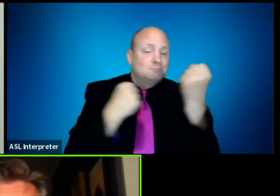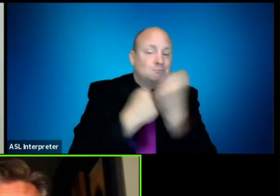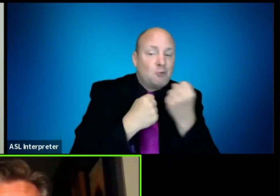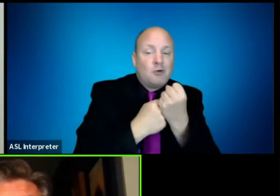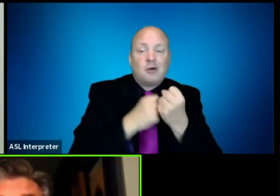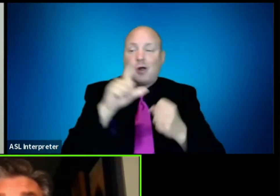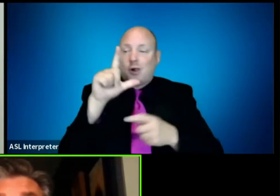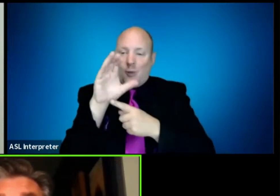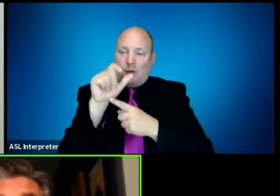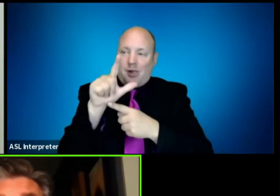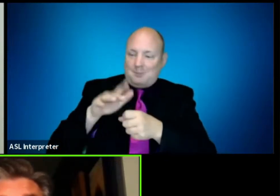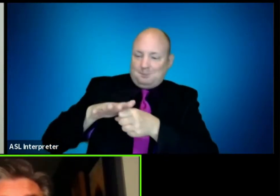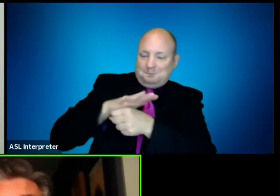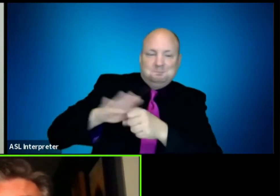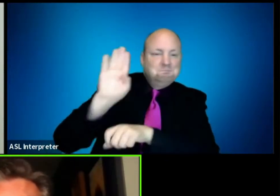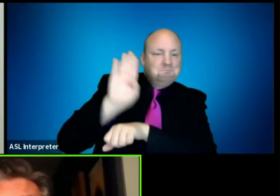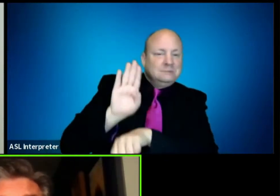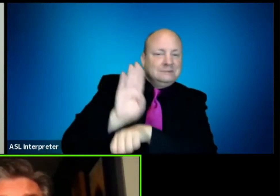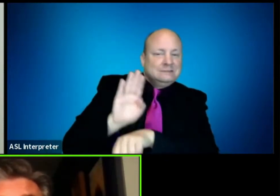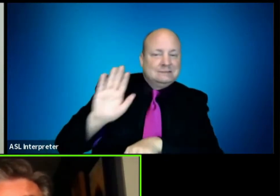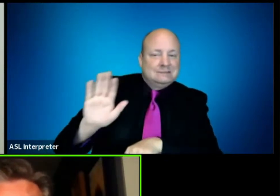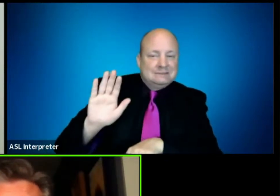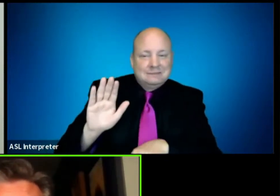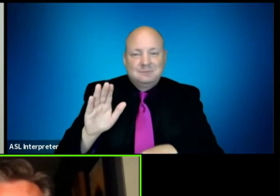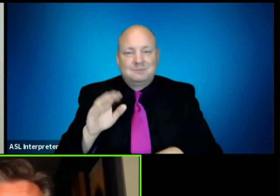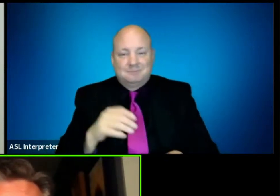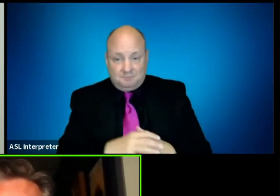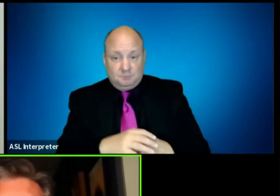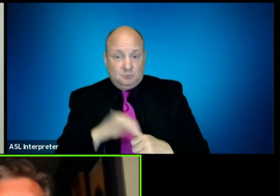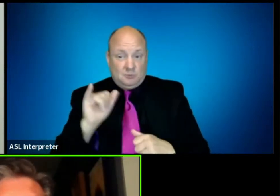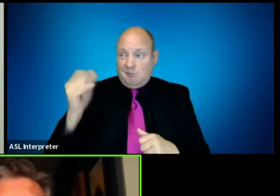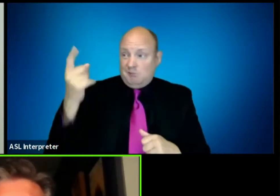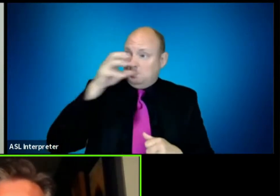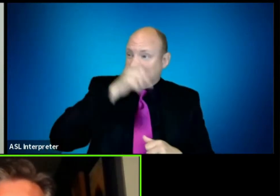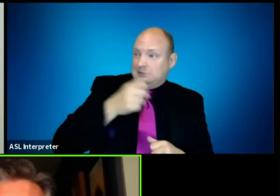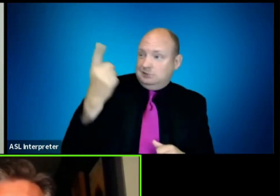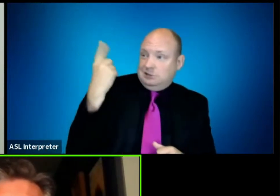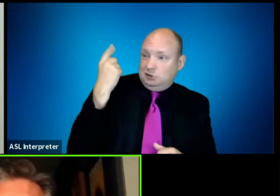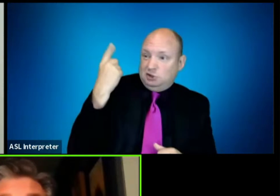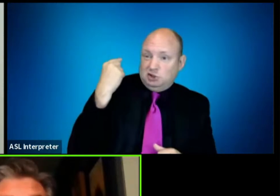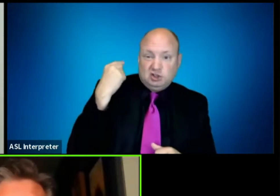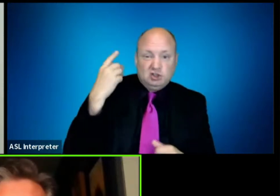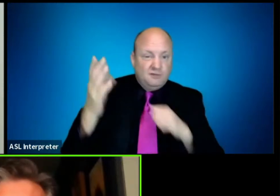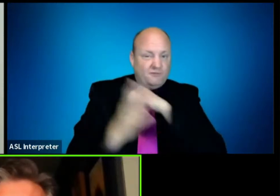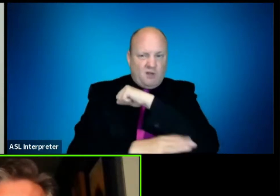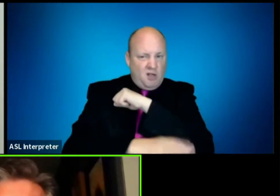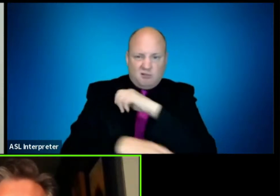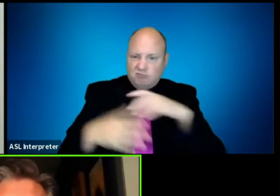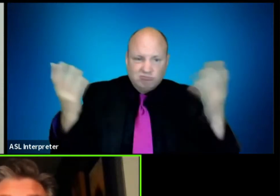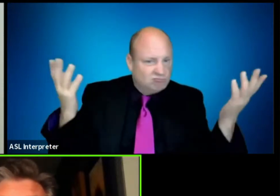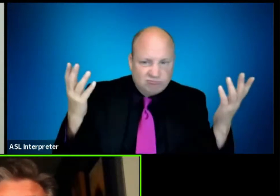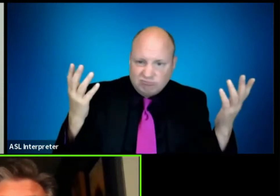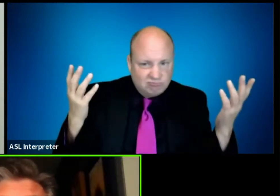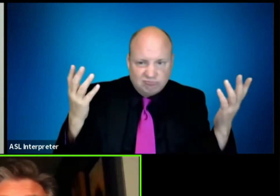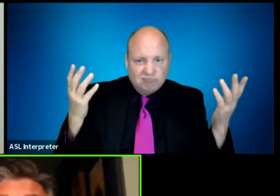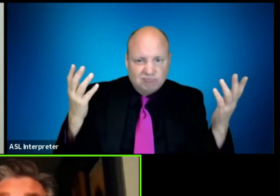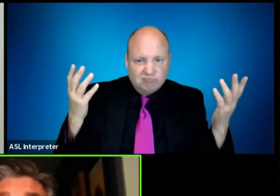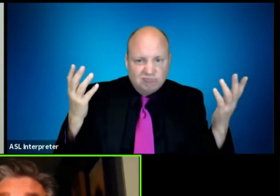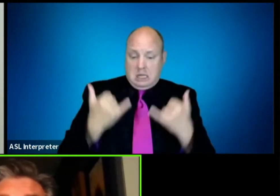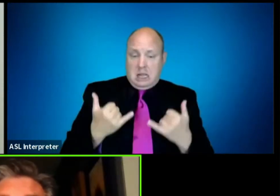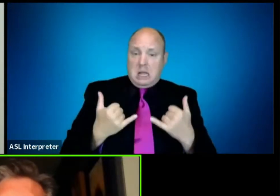last fall. We should do so with safety in mind, outside if possible, after being vaccinated and wearing a